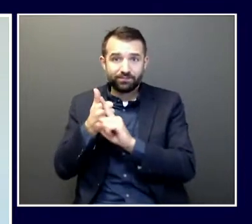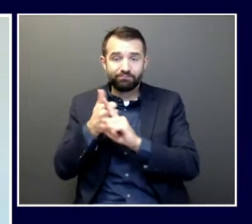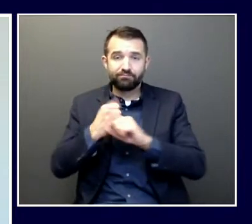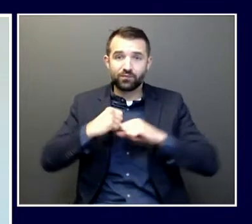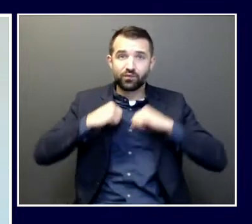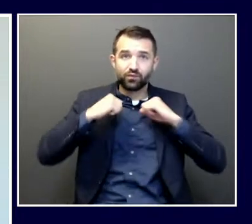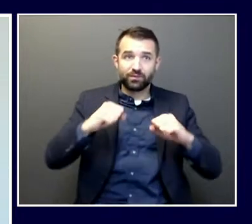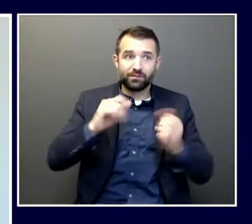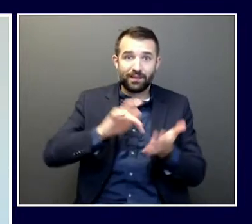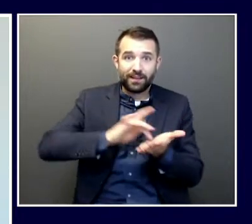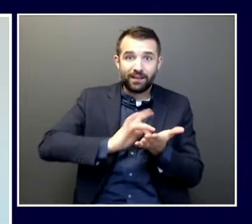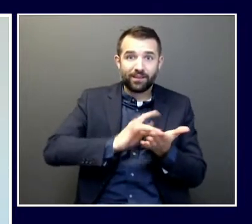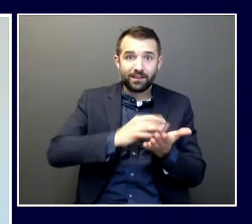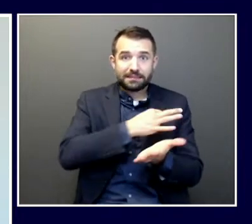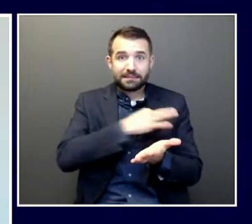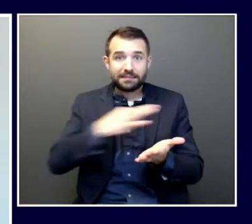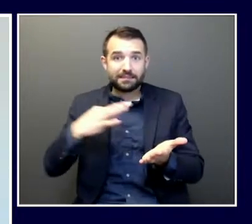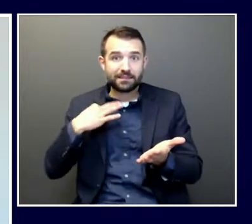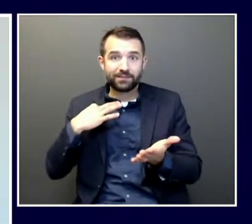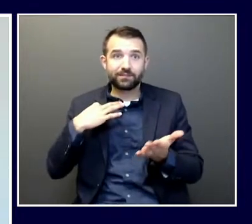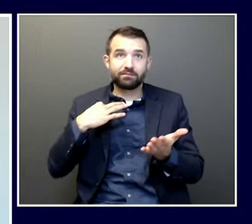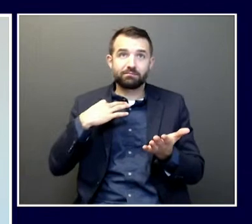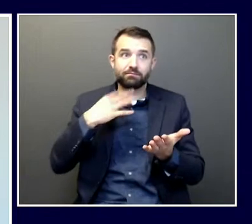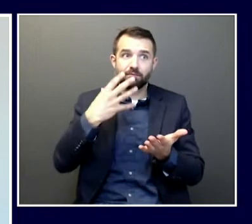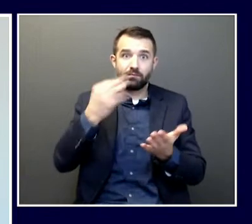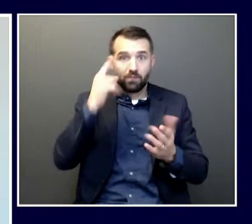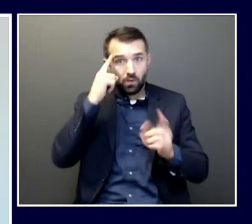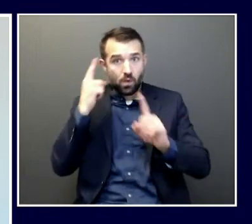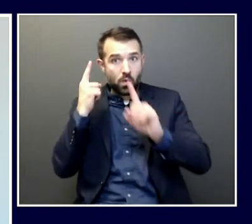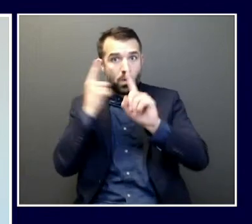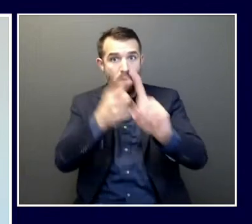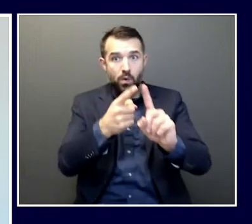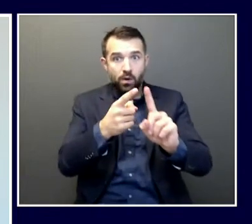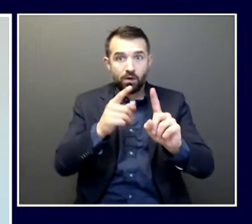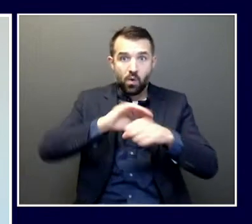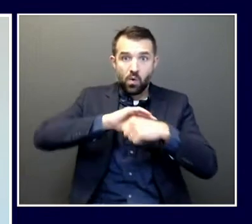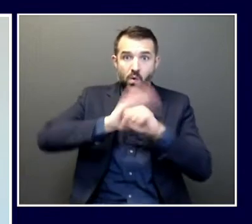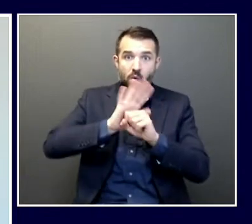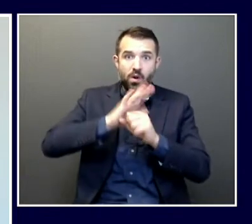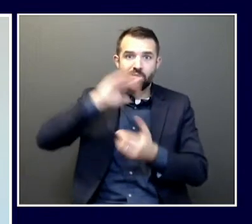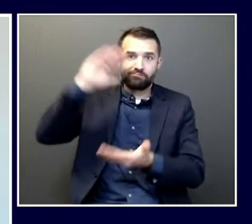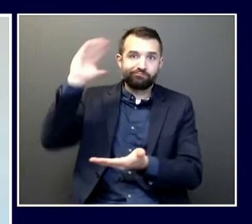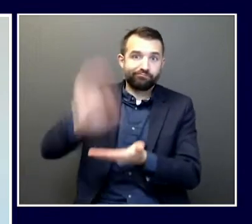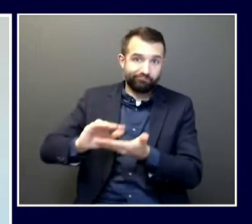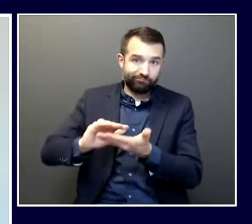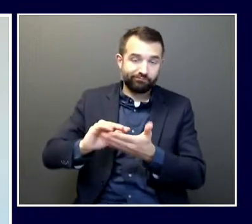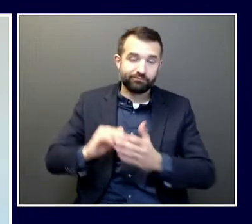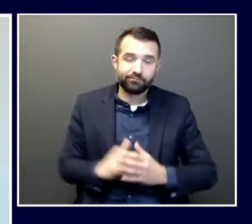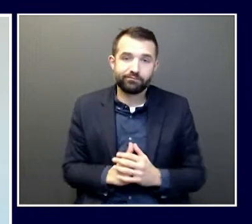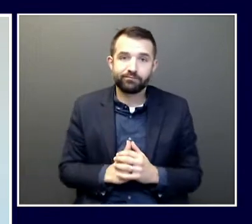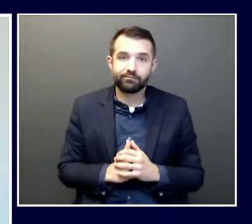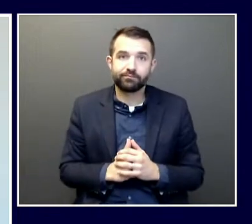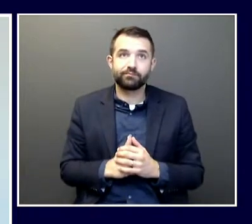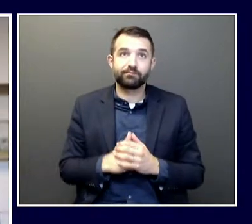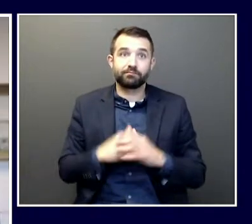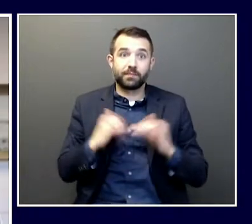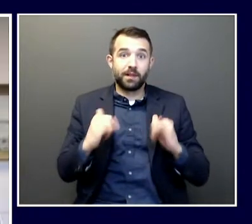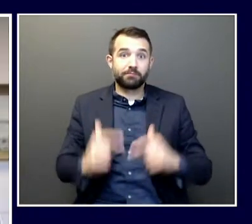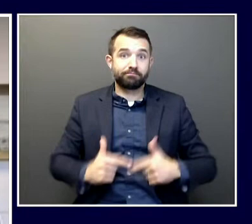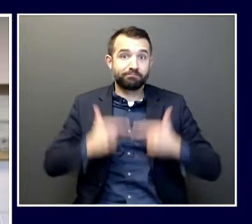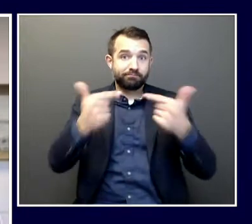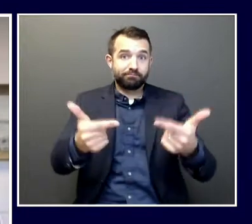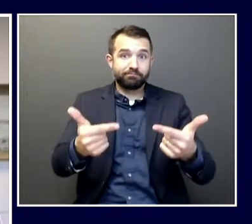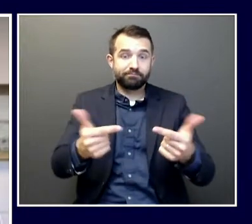serious illness, and turn the tide on this deadly pandemic. With that, I'll turn it back to Director Shah for questions. Great. Thanks,